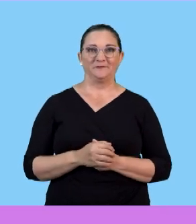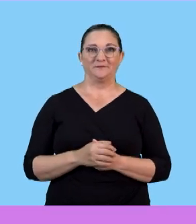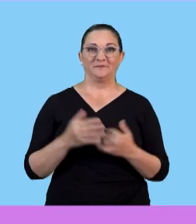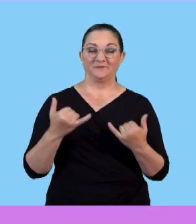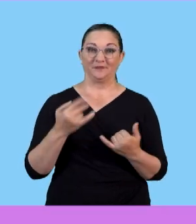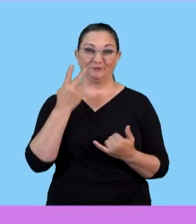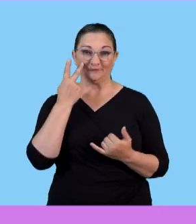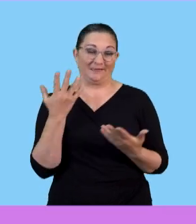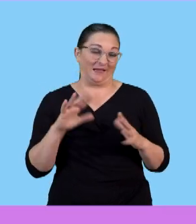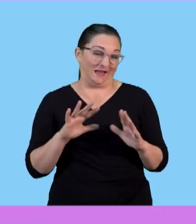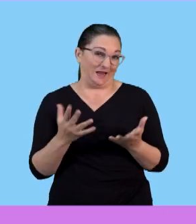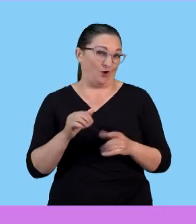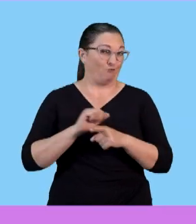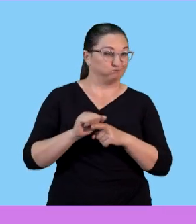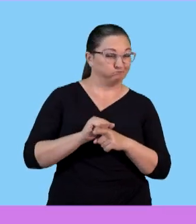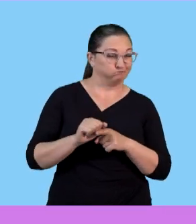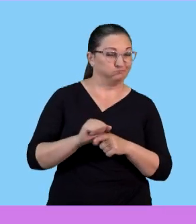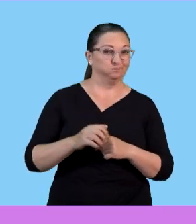Let's look at the practice part.